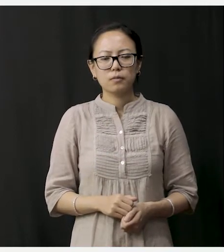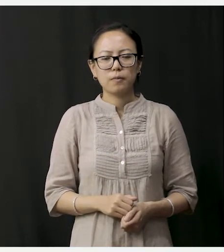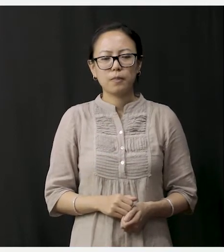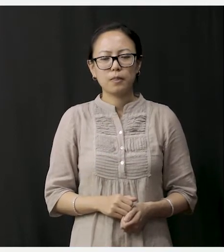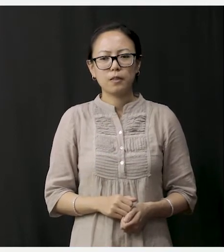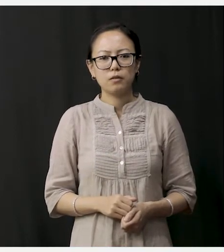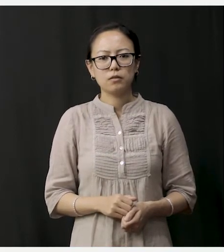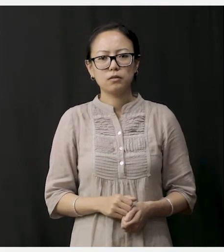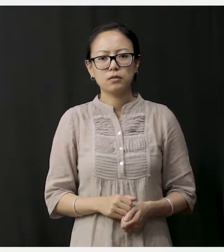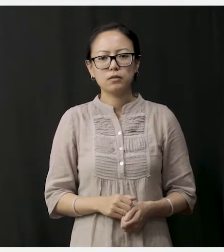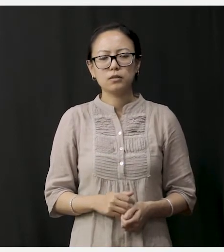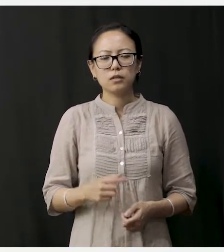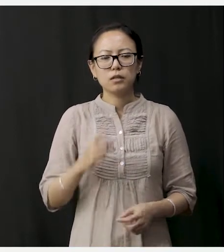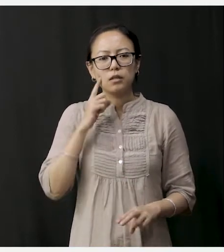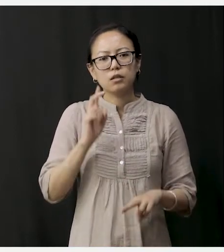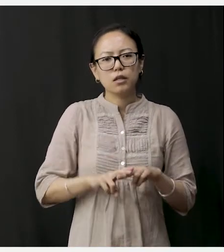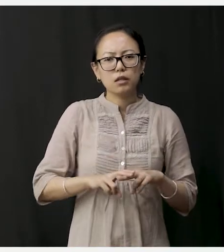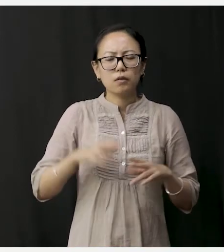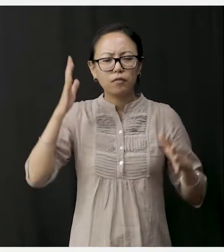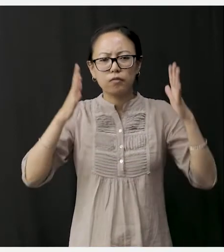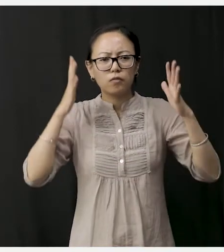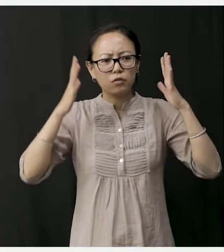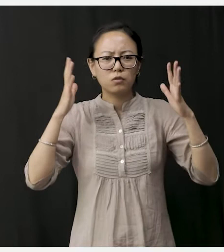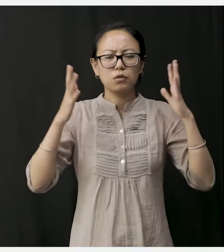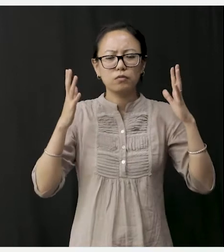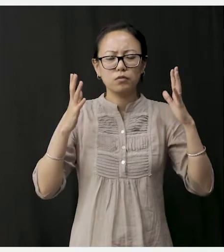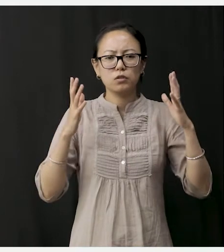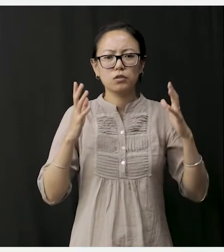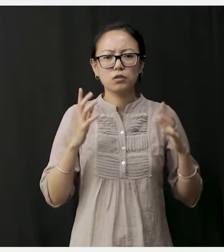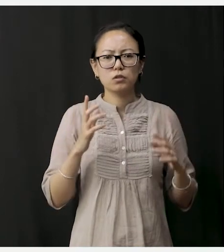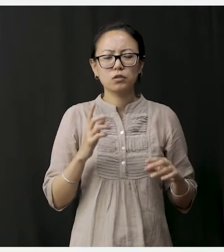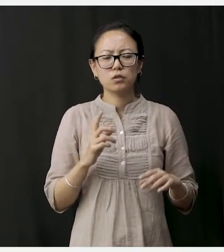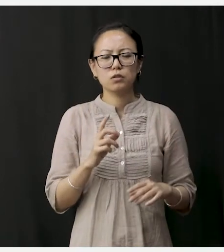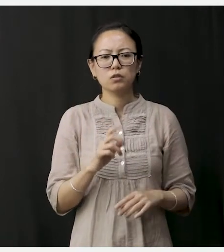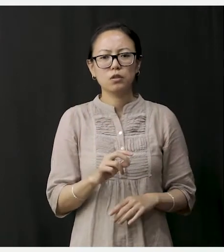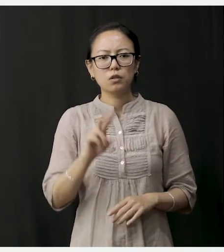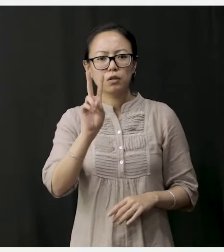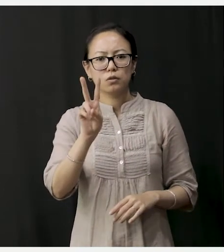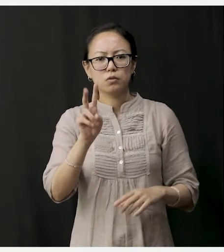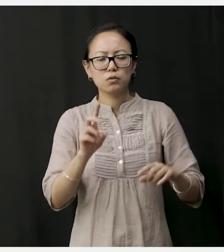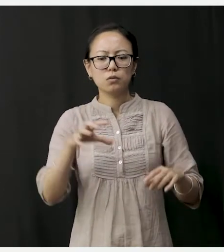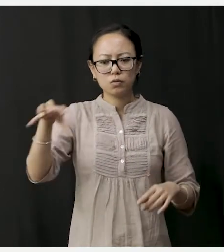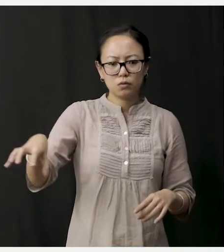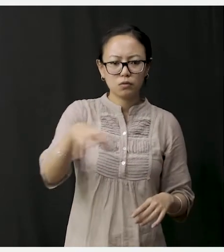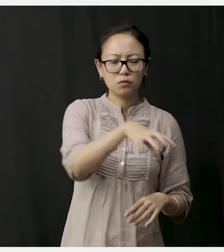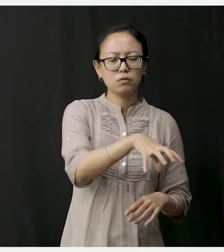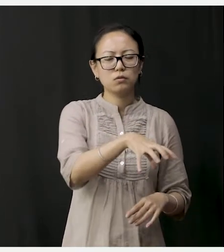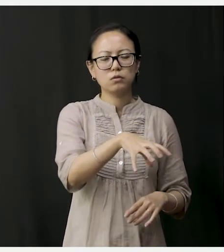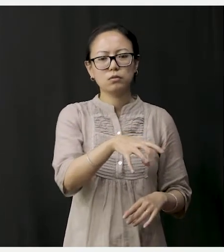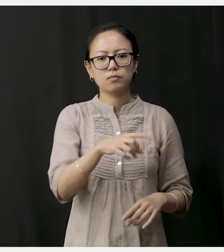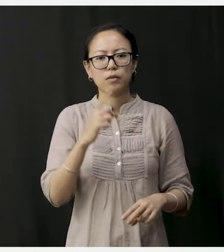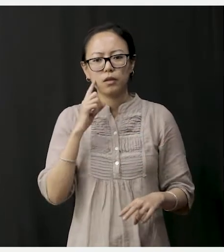you have some misunderstandings, okay, suppose the other team is not playing it fair, they are cheating or